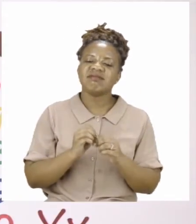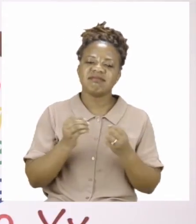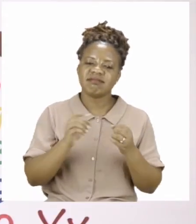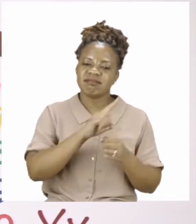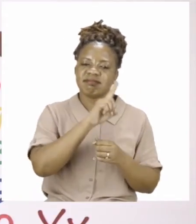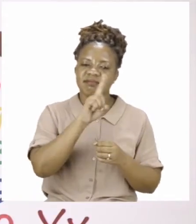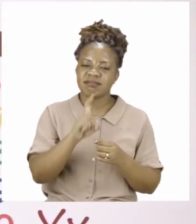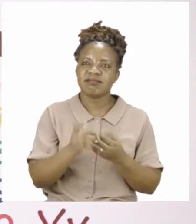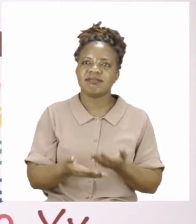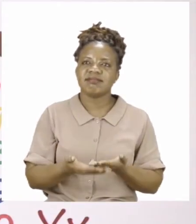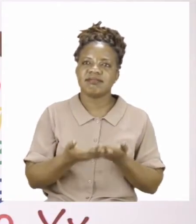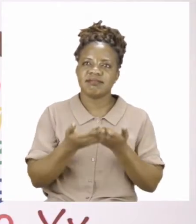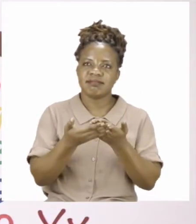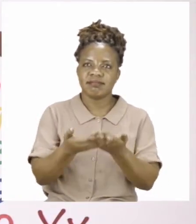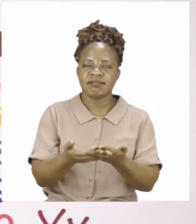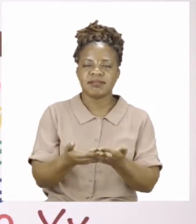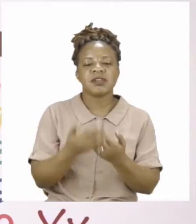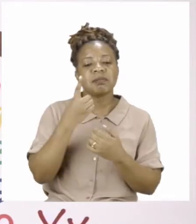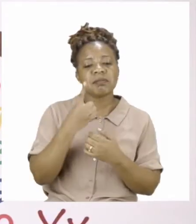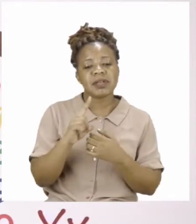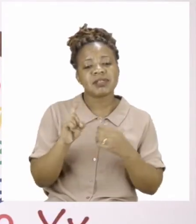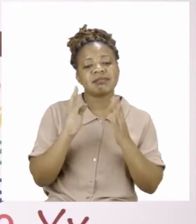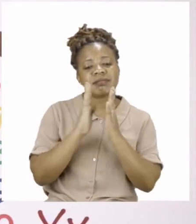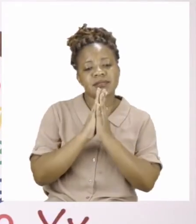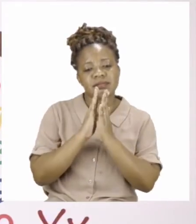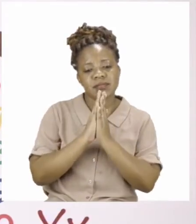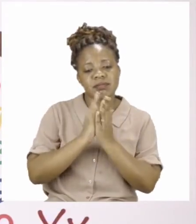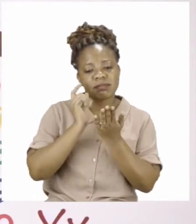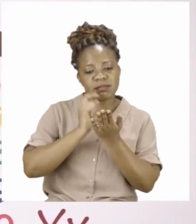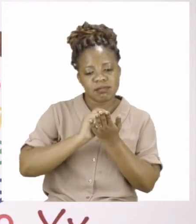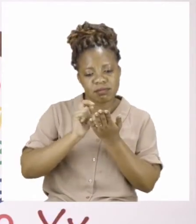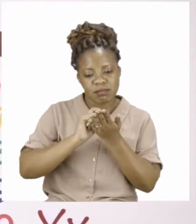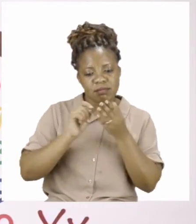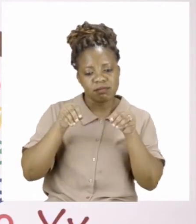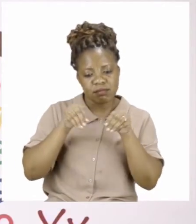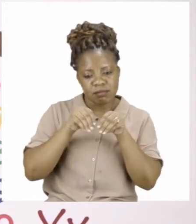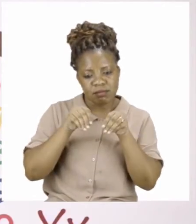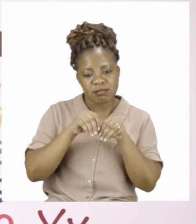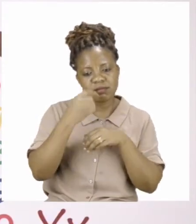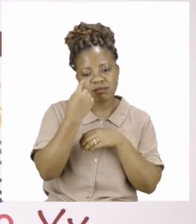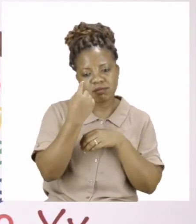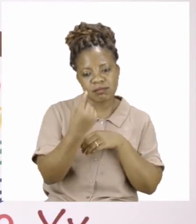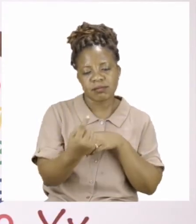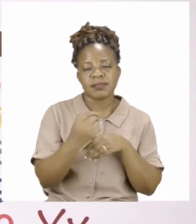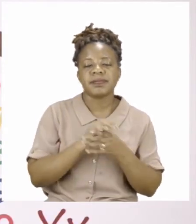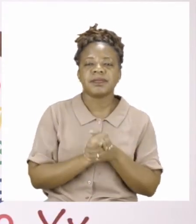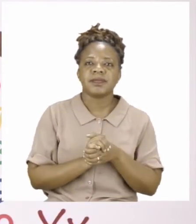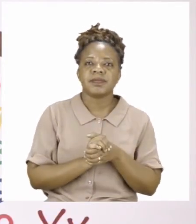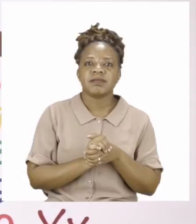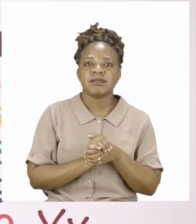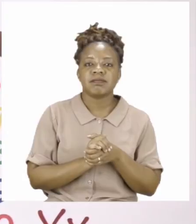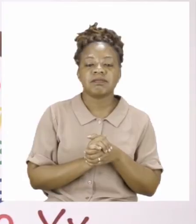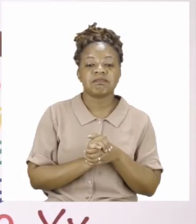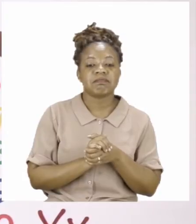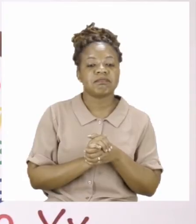make sure that you finish your work by yourself. So now that we are done, it is important for